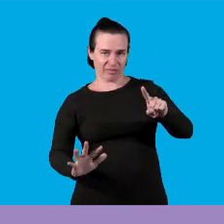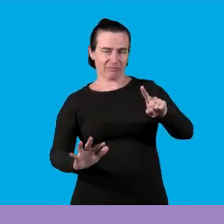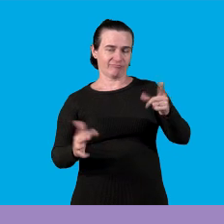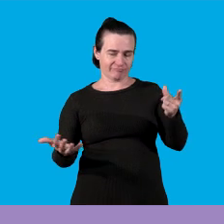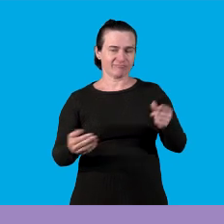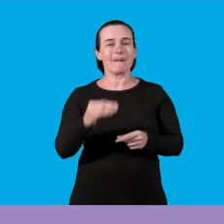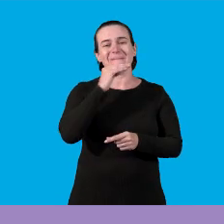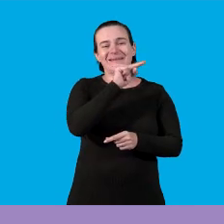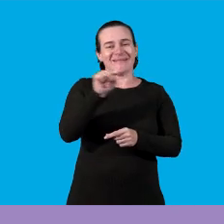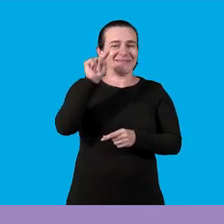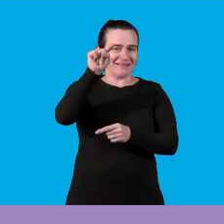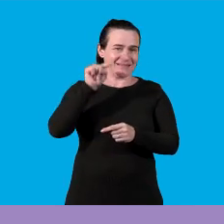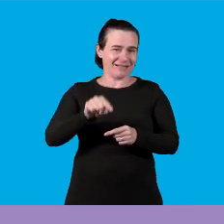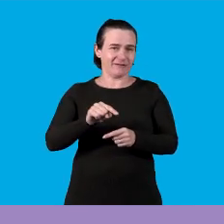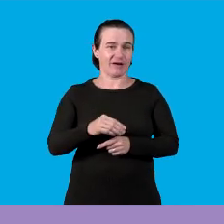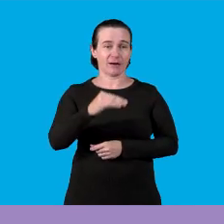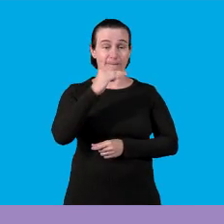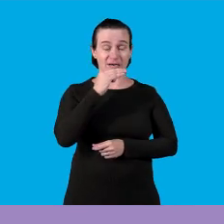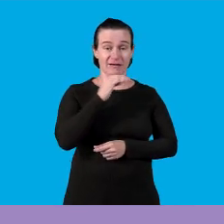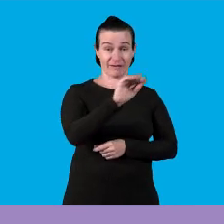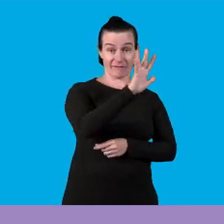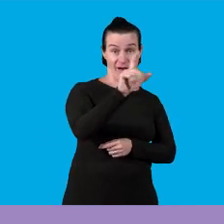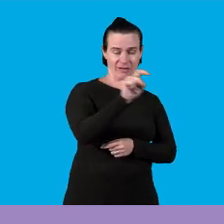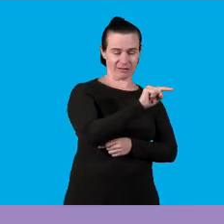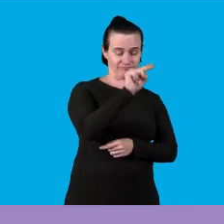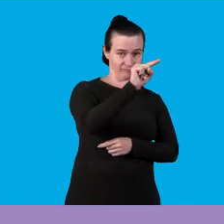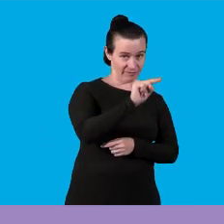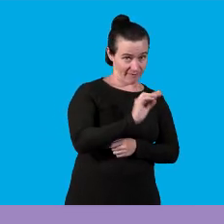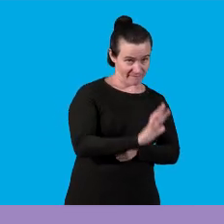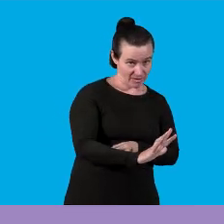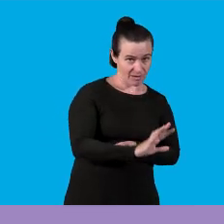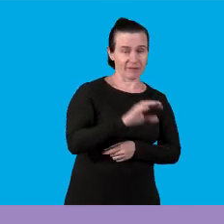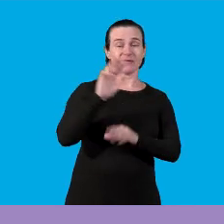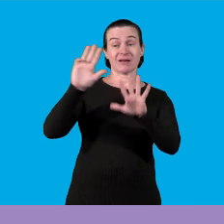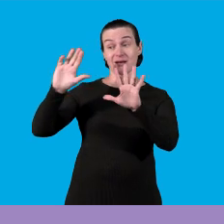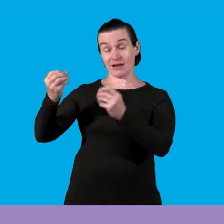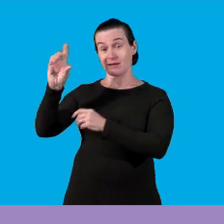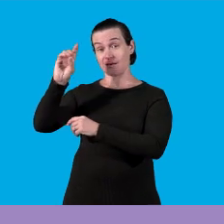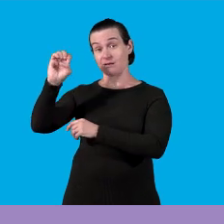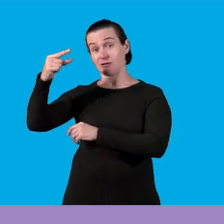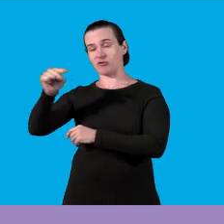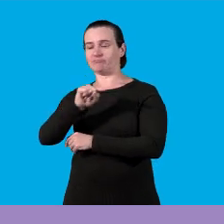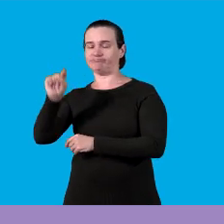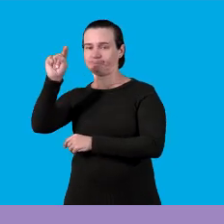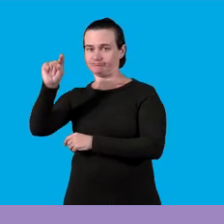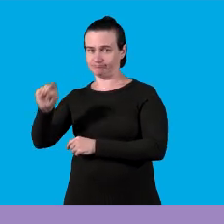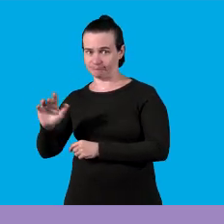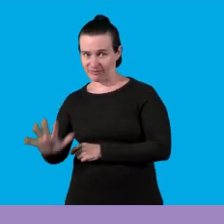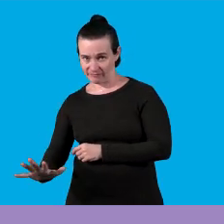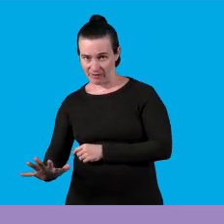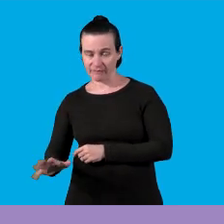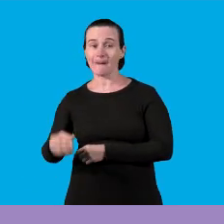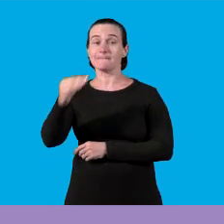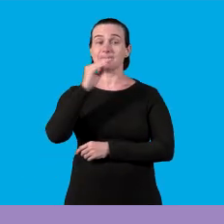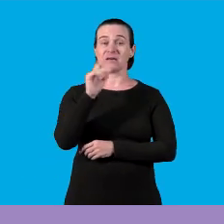and therefore we divide by 5 on the left and divide by 5 on the right hand side as well, such that x